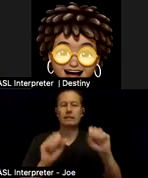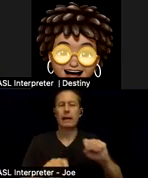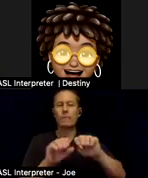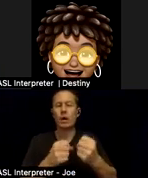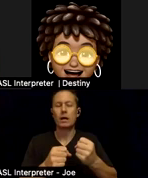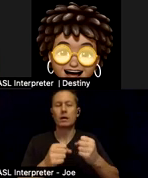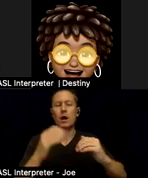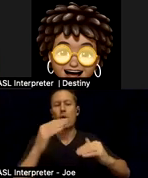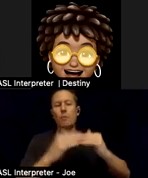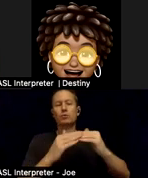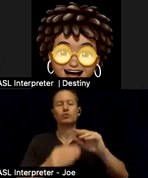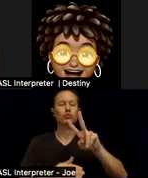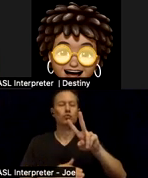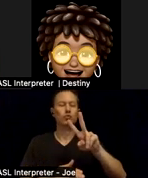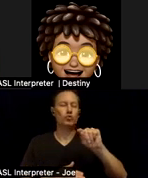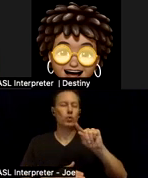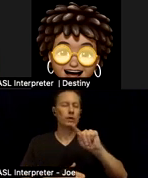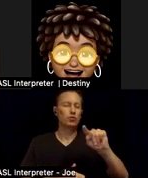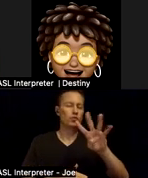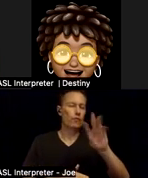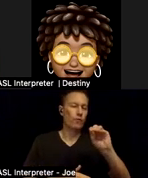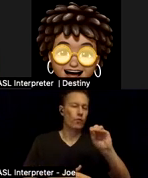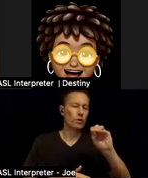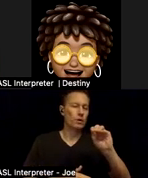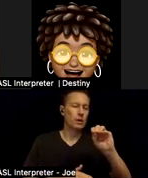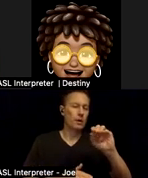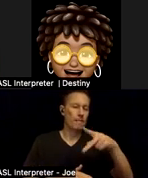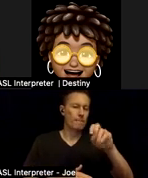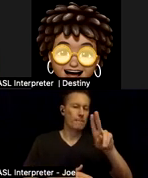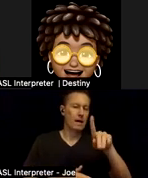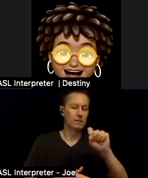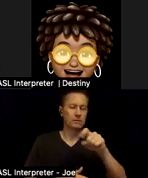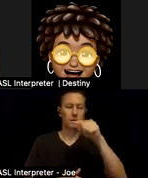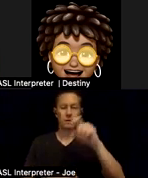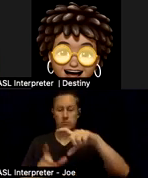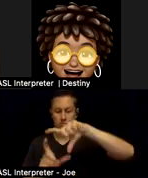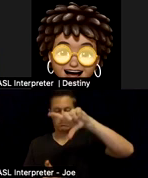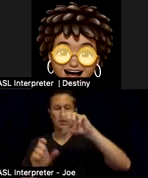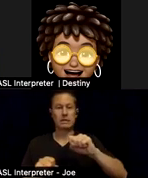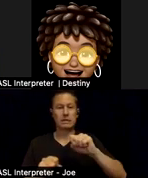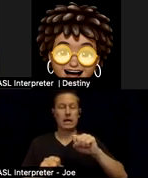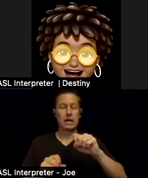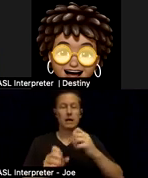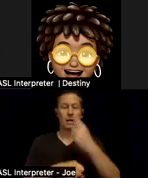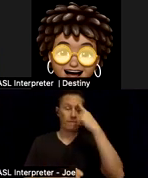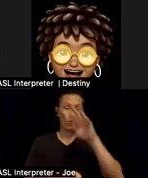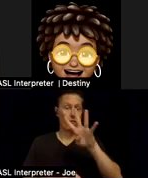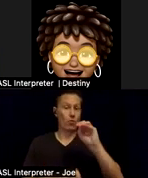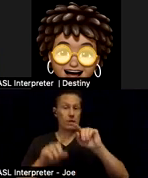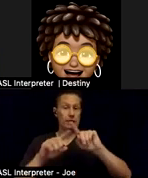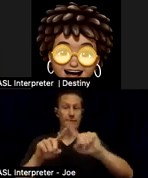40 pounds. Now this single package of putty can secure up to 40 items inside your home. So you don't have to use a whole lot